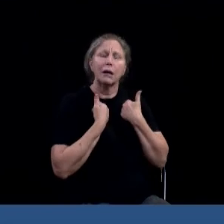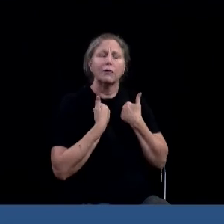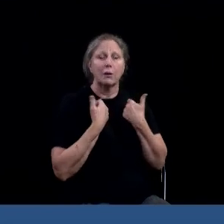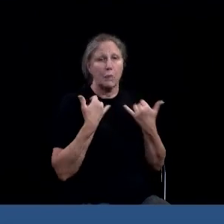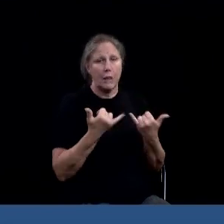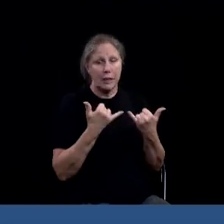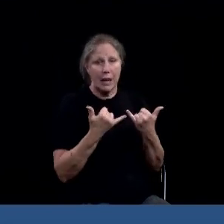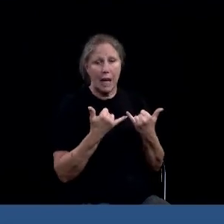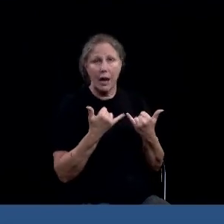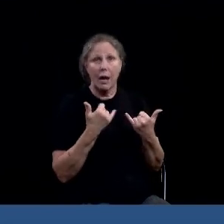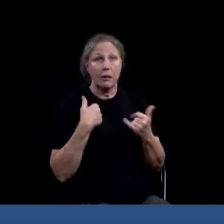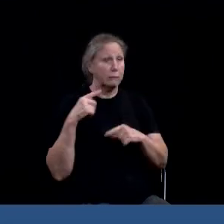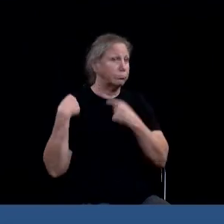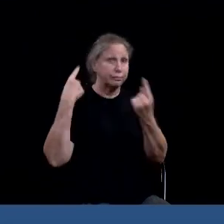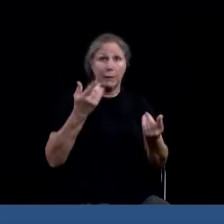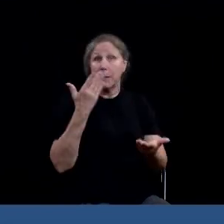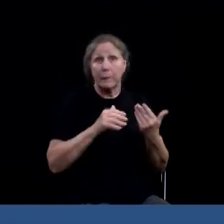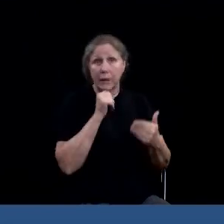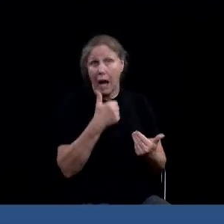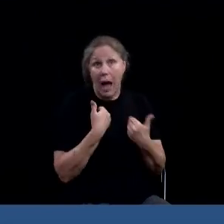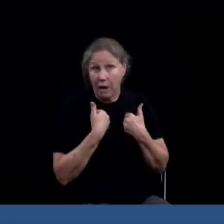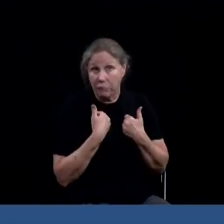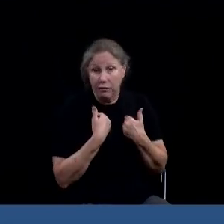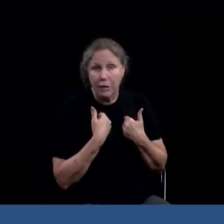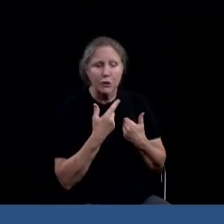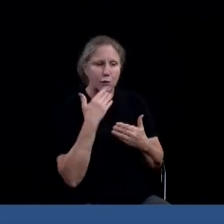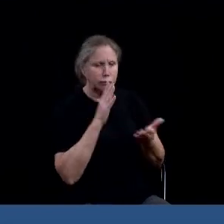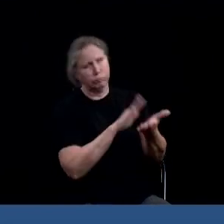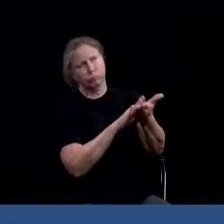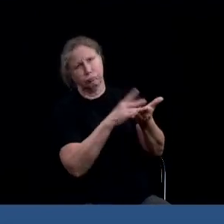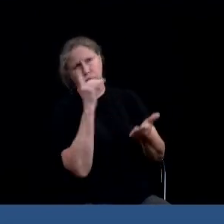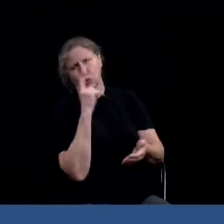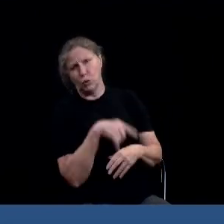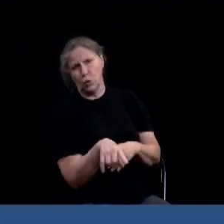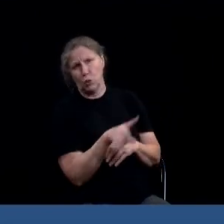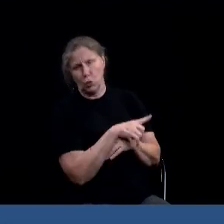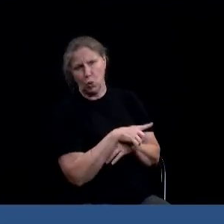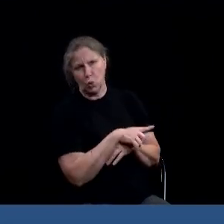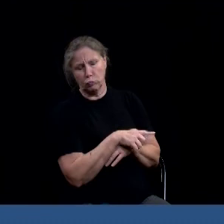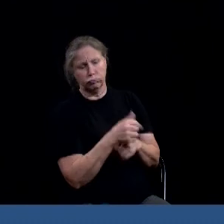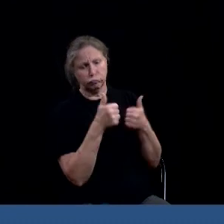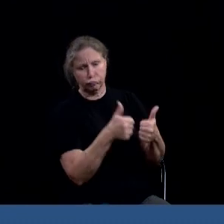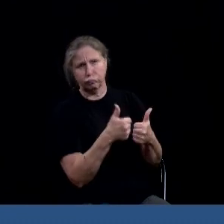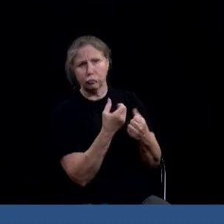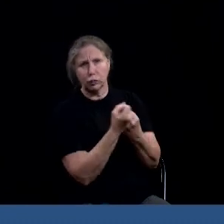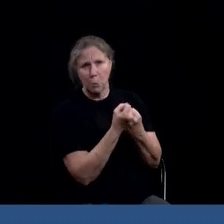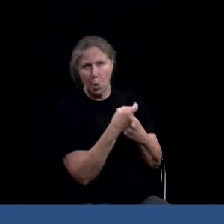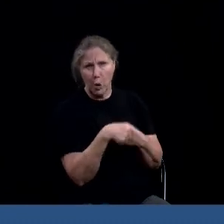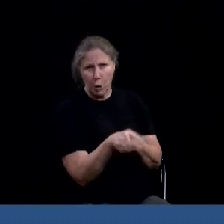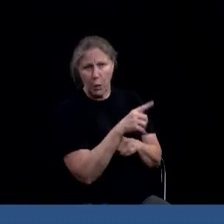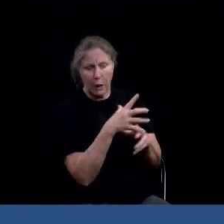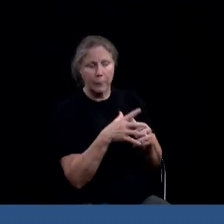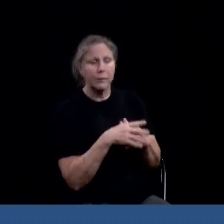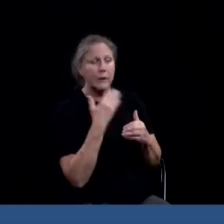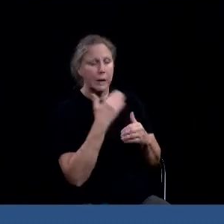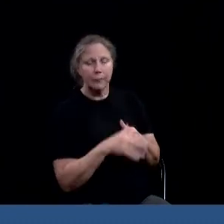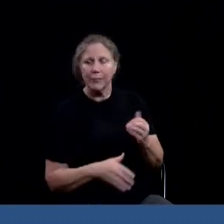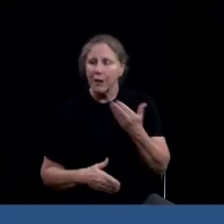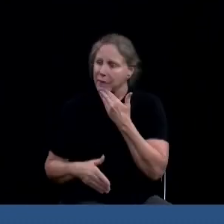good on you guys. Could not be more supportive of the work you guys are doing. Keep it up. Thank